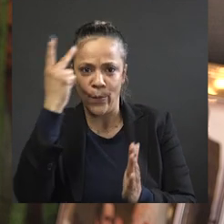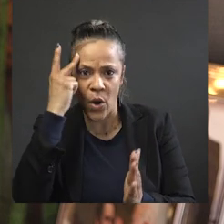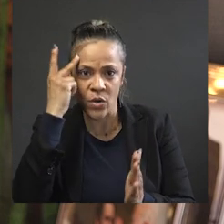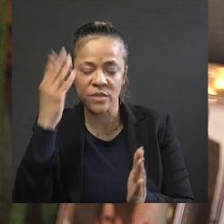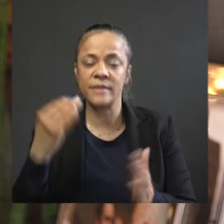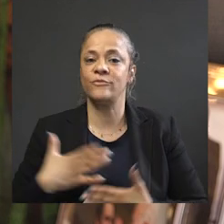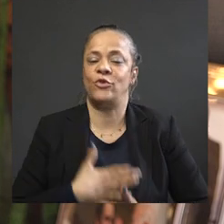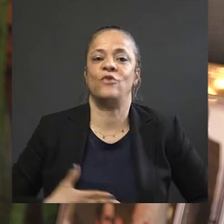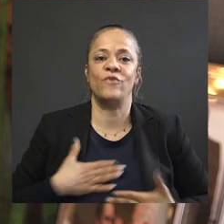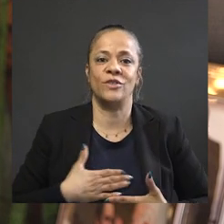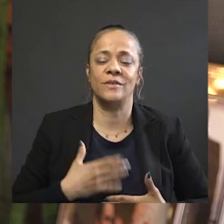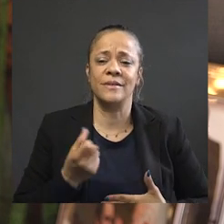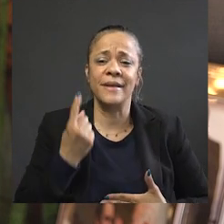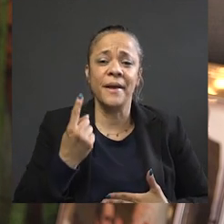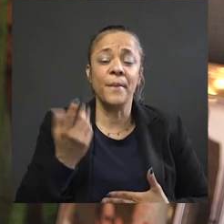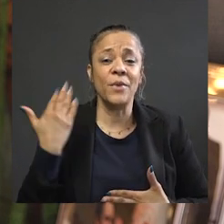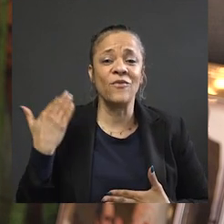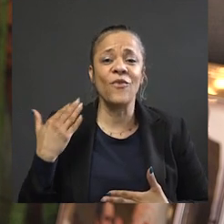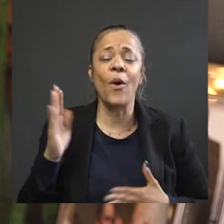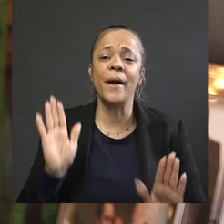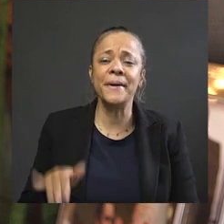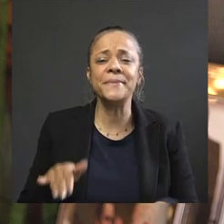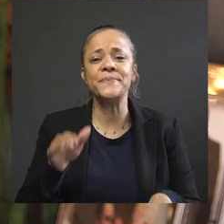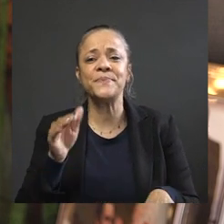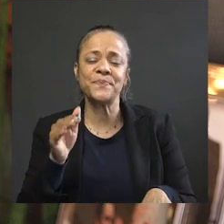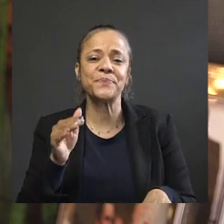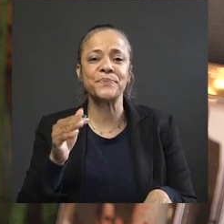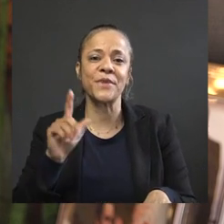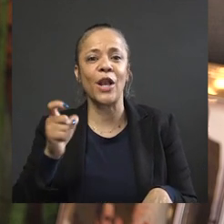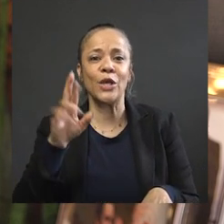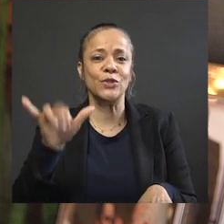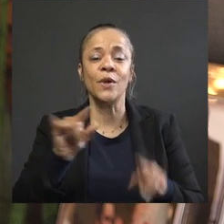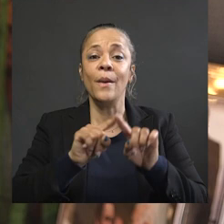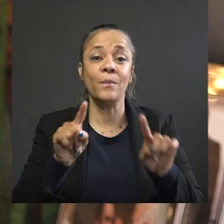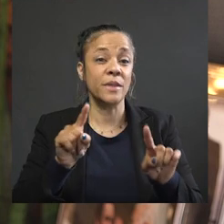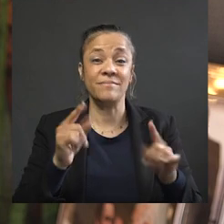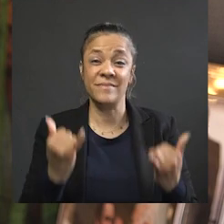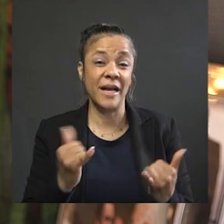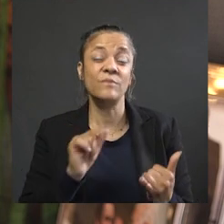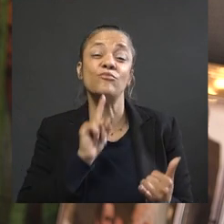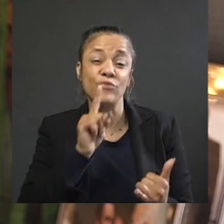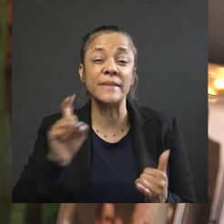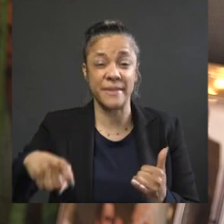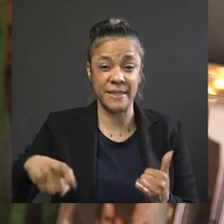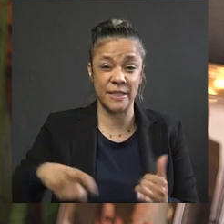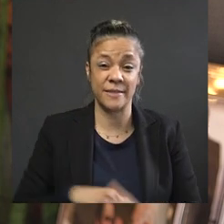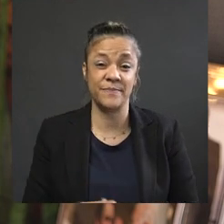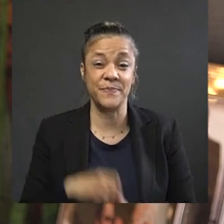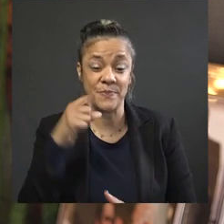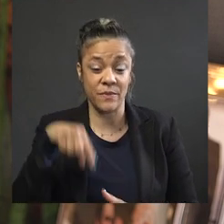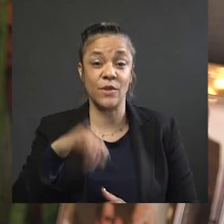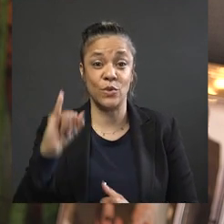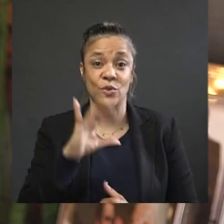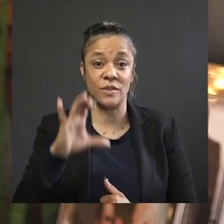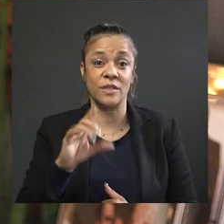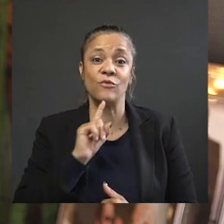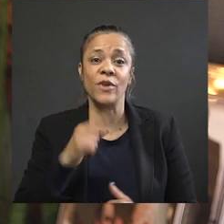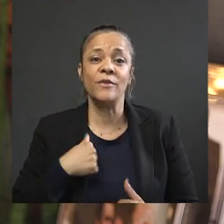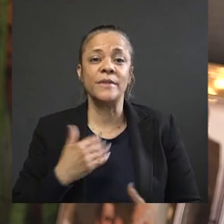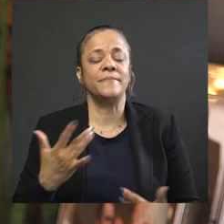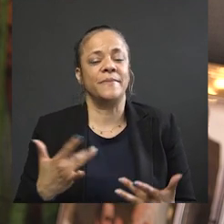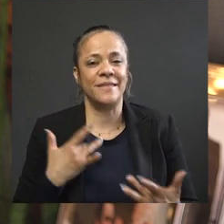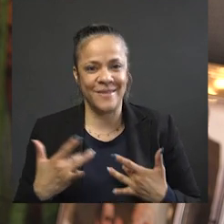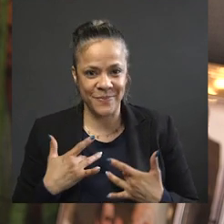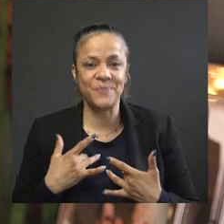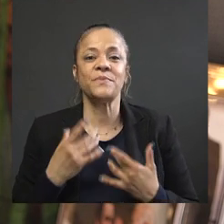spaces. Parks are no longer a luxury, but rather they've become a necessity, especially in urban areas like Jersey City.